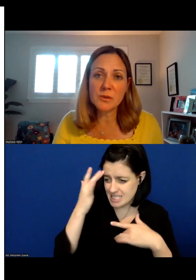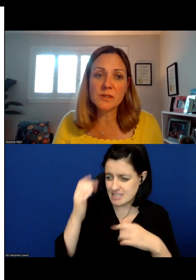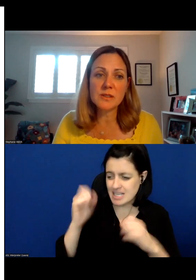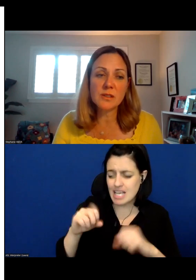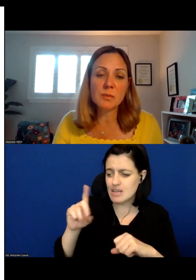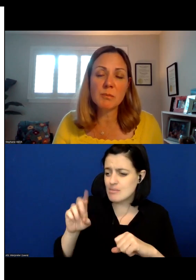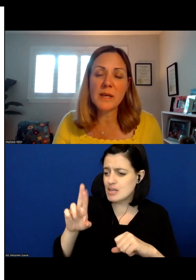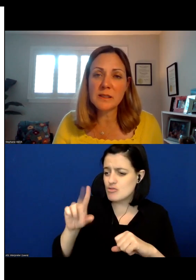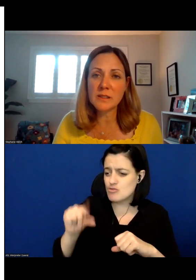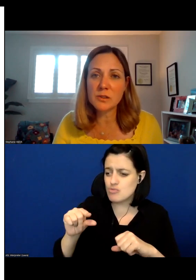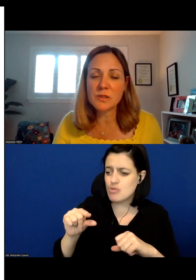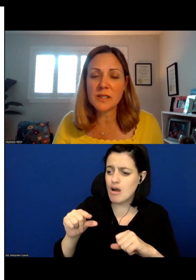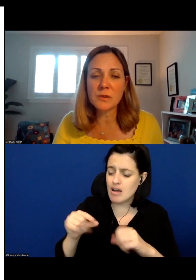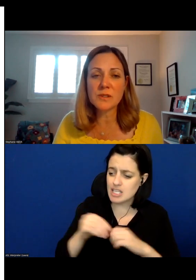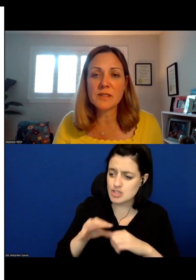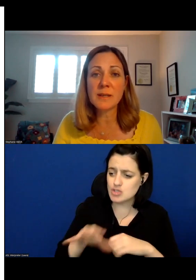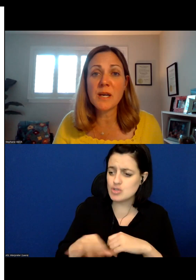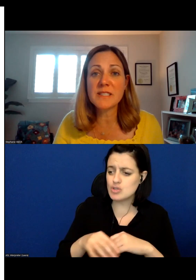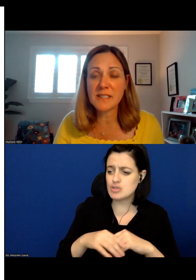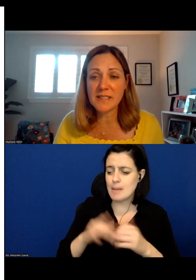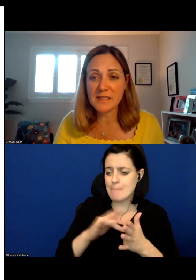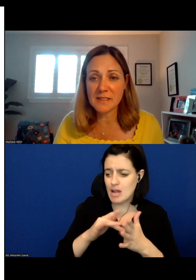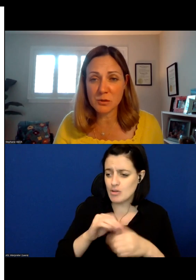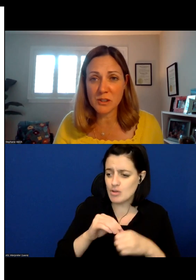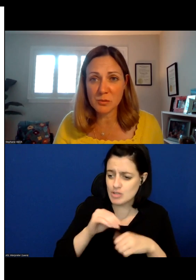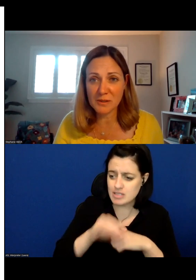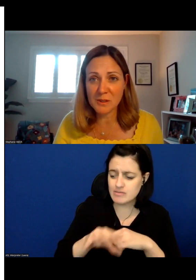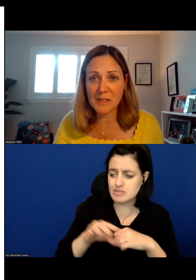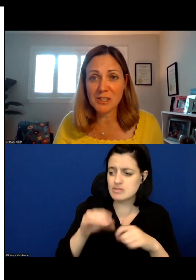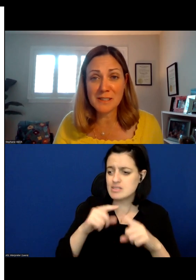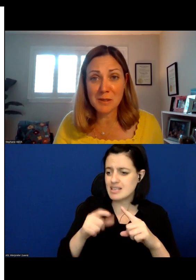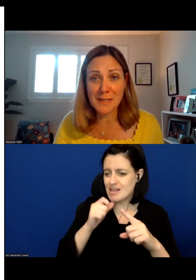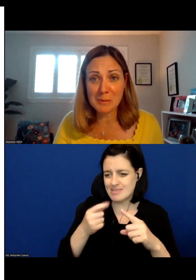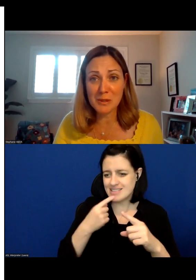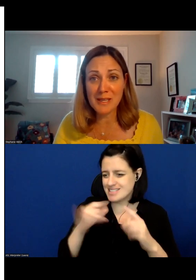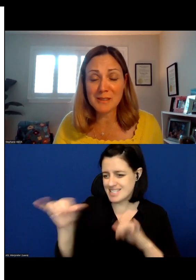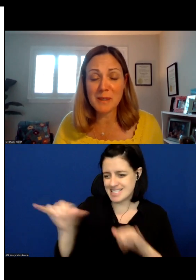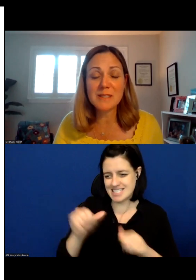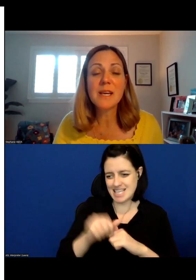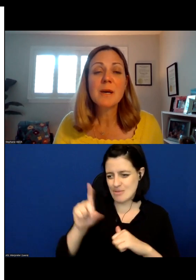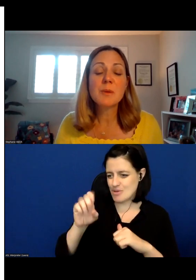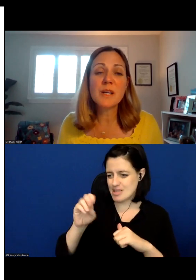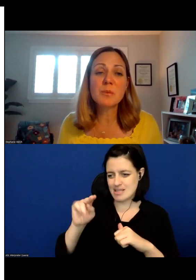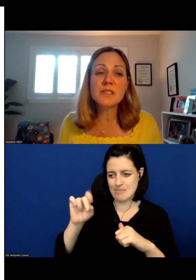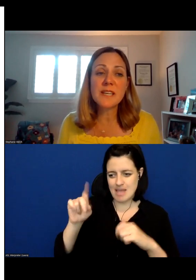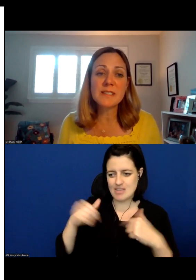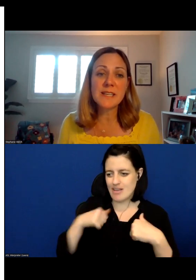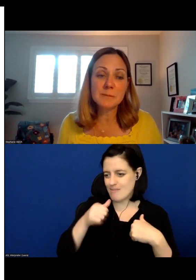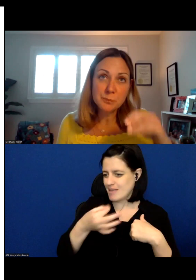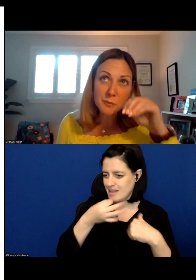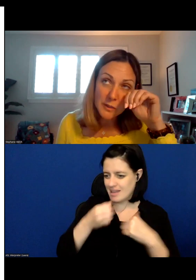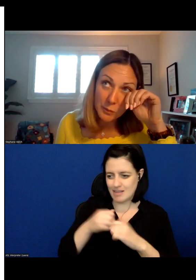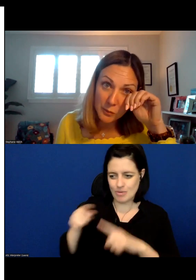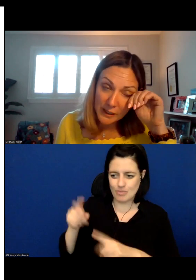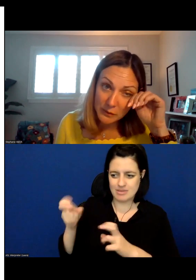drug-induced psychosis, it could be medically induced psychosis. And I'm not saying that that's the situation with dementia, because I'm not an expert in that space. But what I would say is